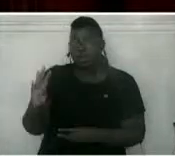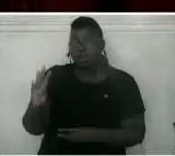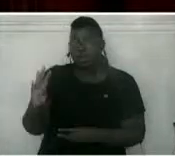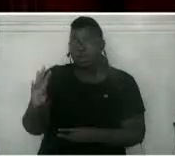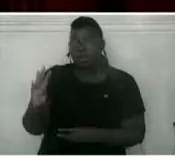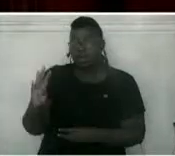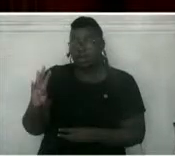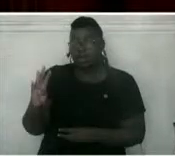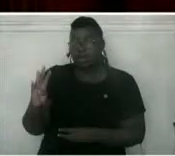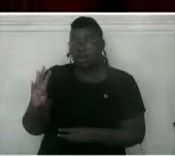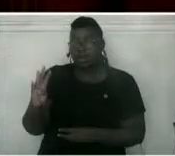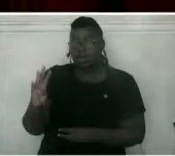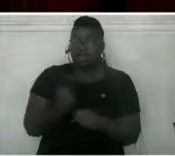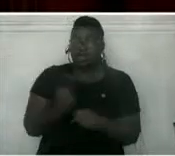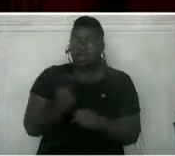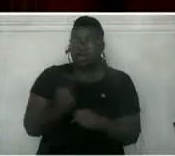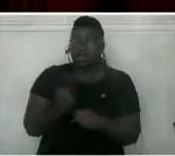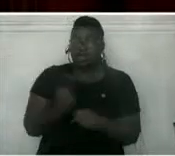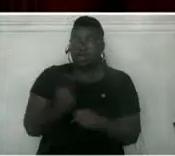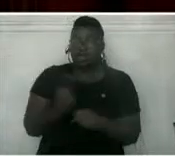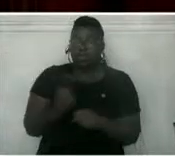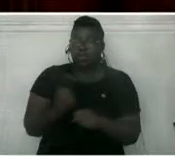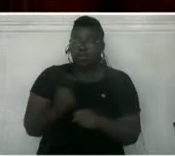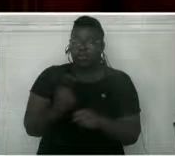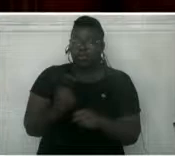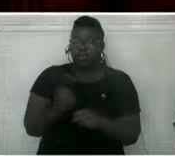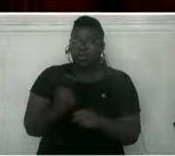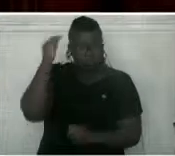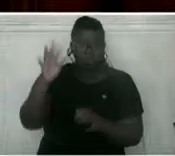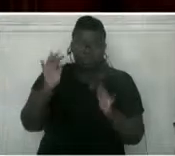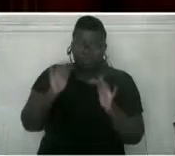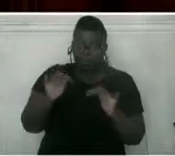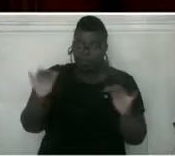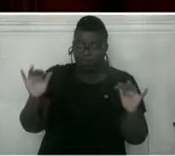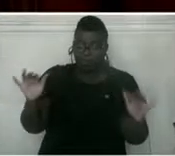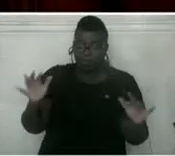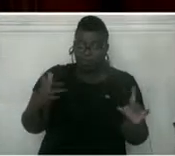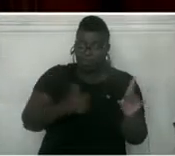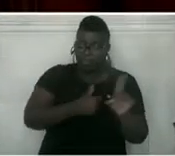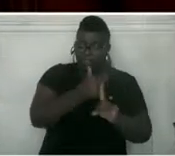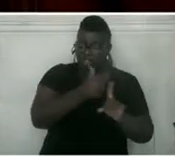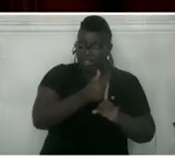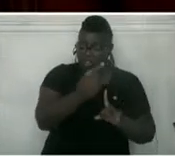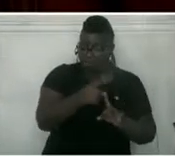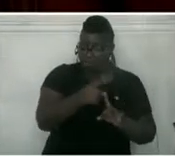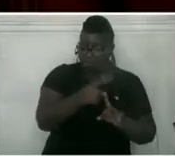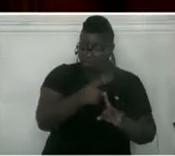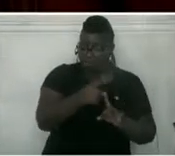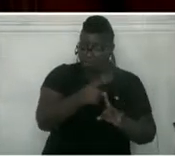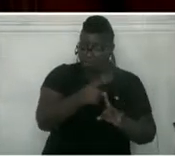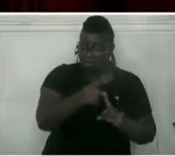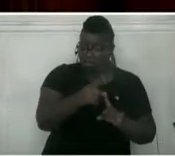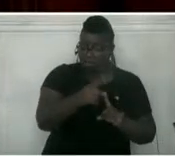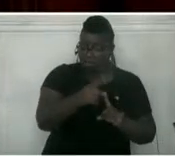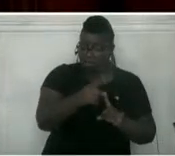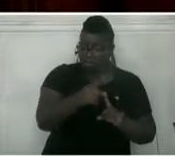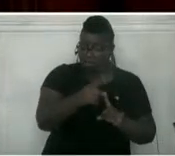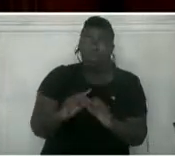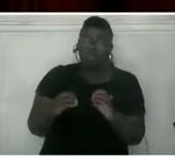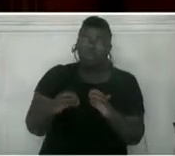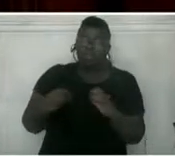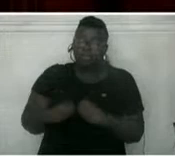quote, "Always bear in mind that people are not fighting for ideas, for things